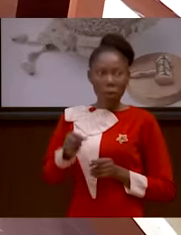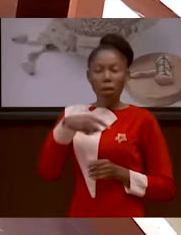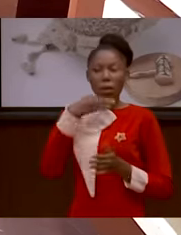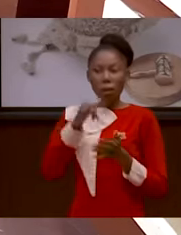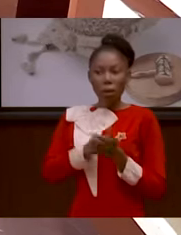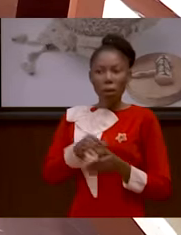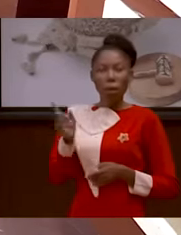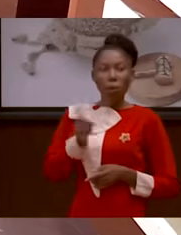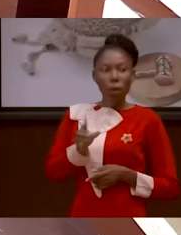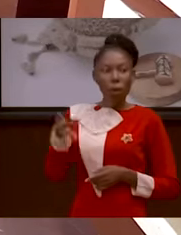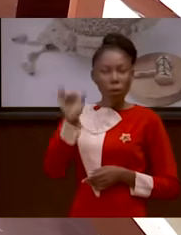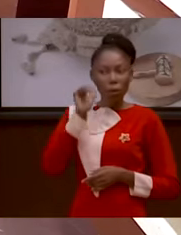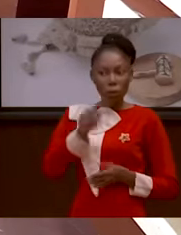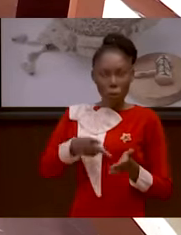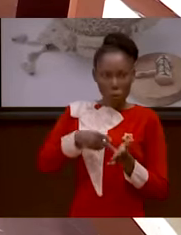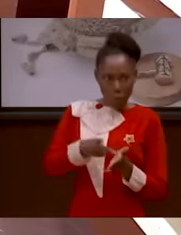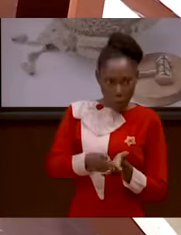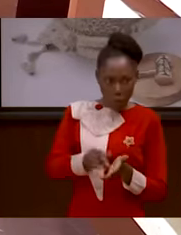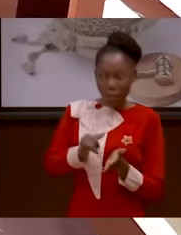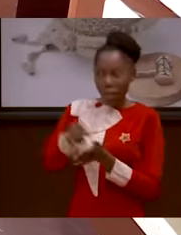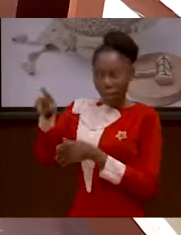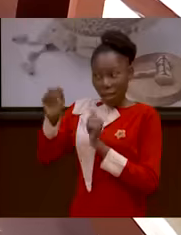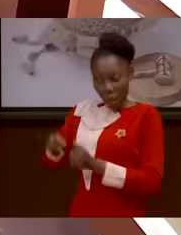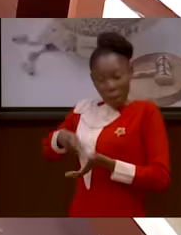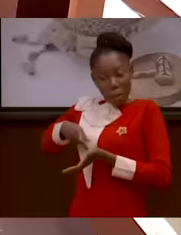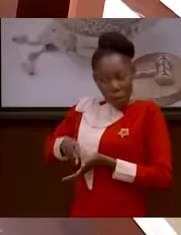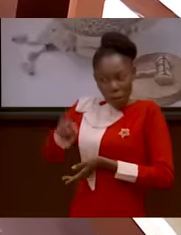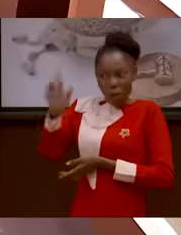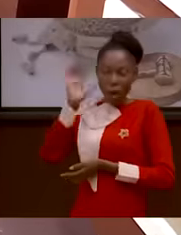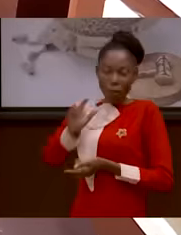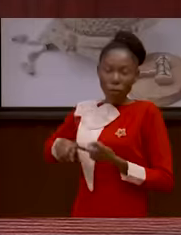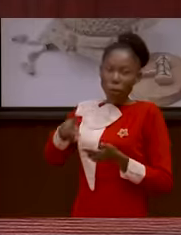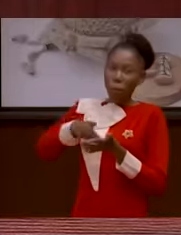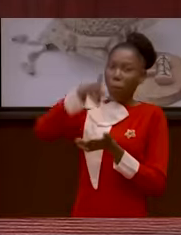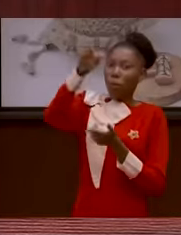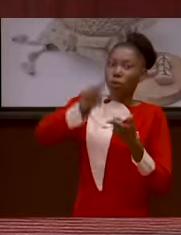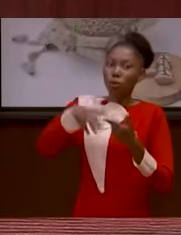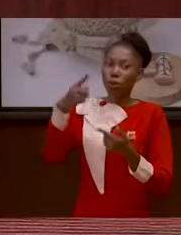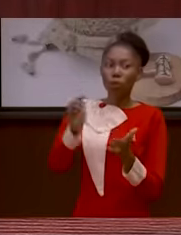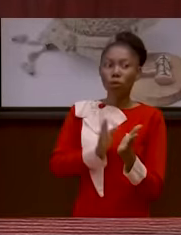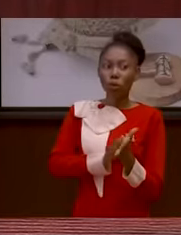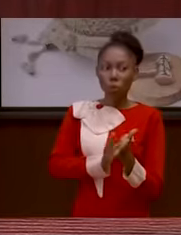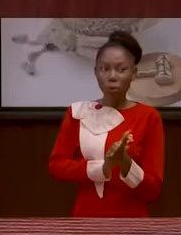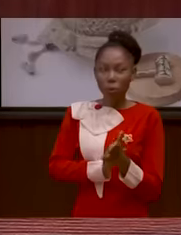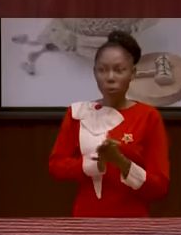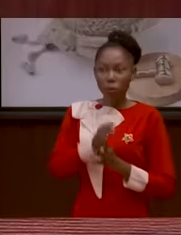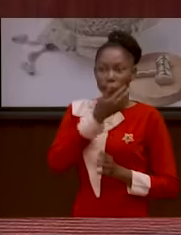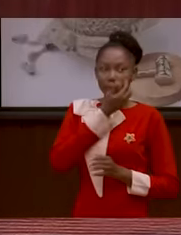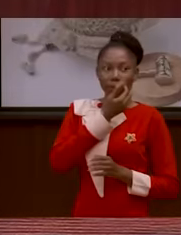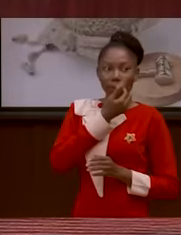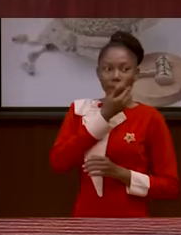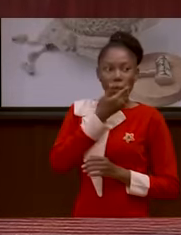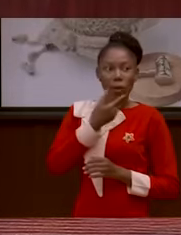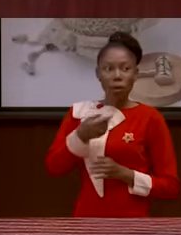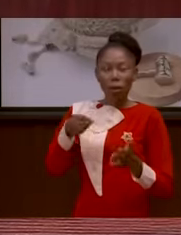can afford, that you are, that they can afford. You pay directly to the school. Okay. Give him, I don't have it. These are